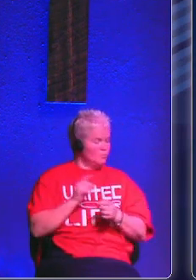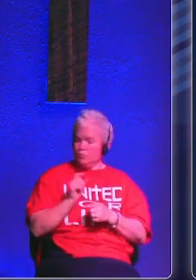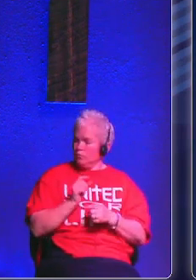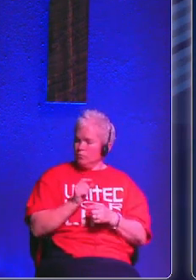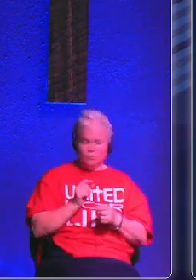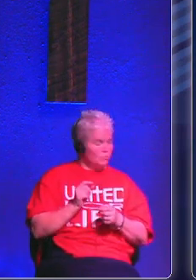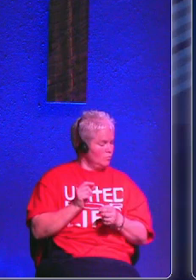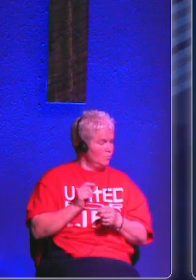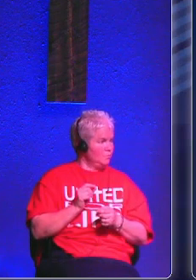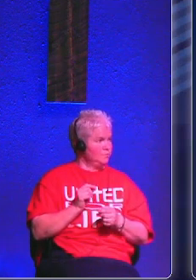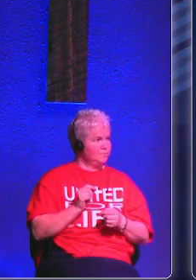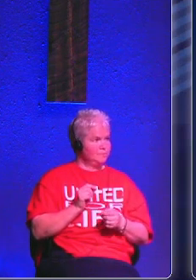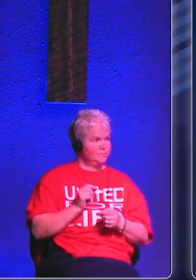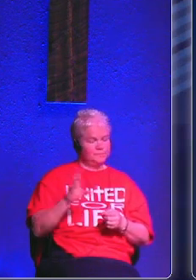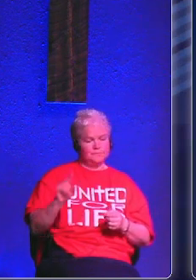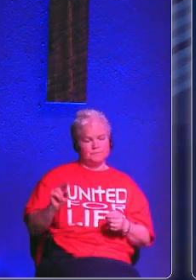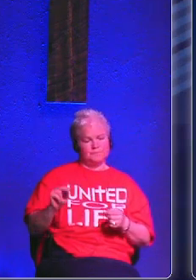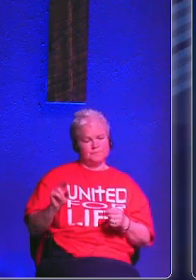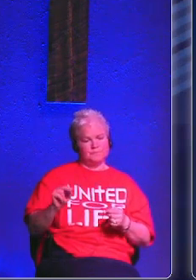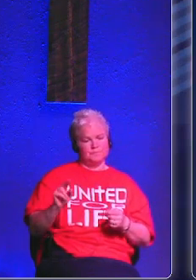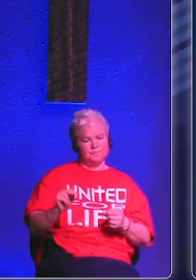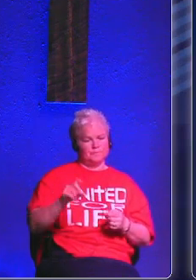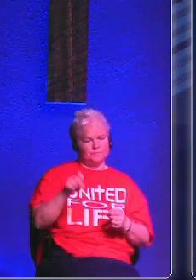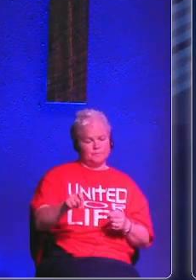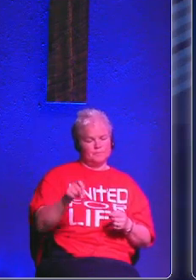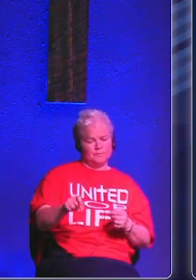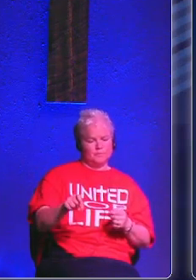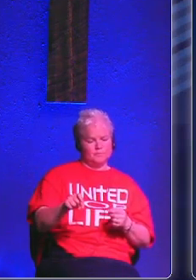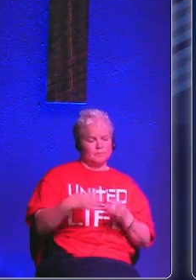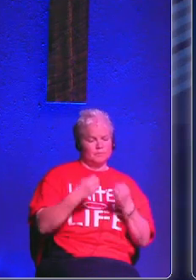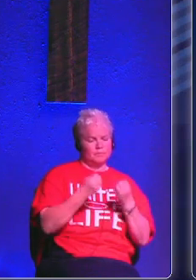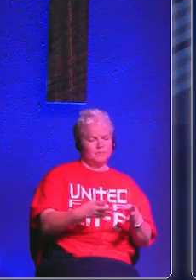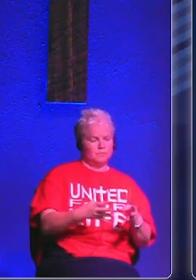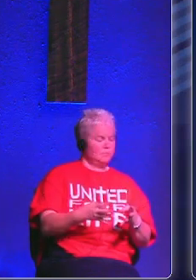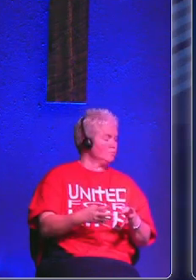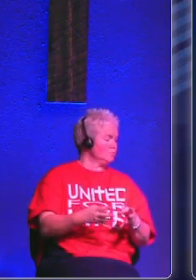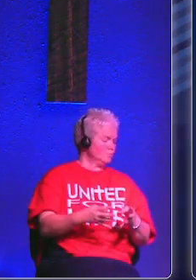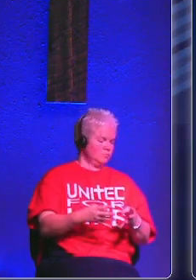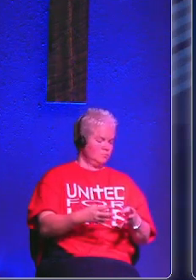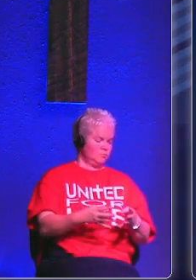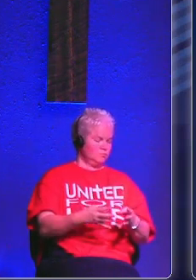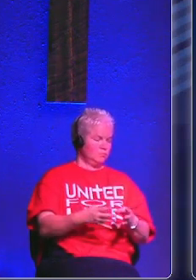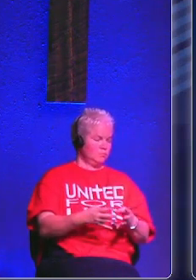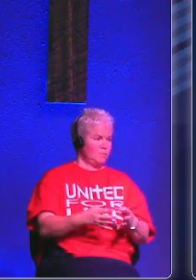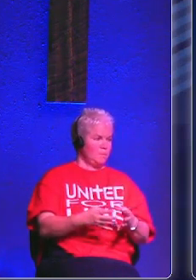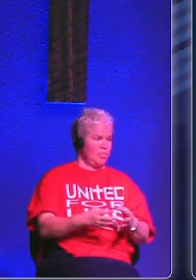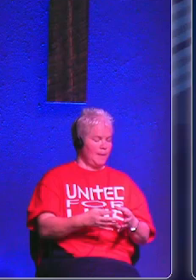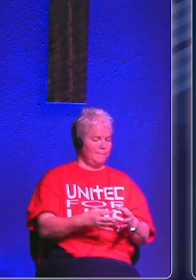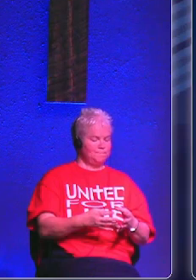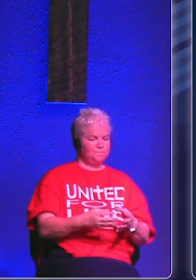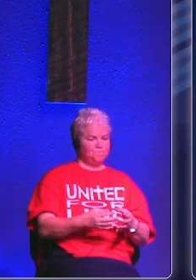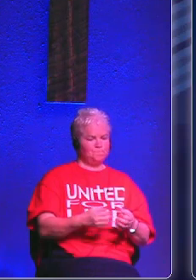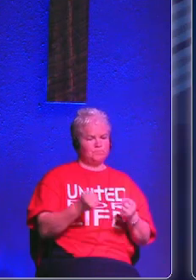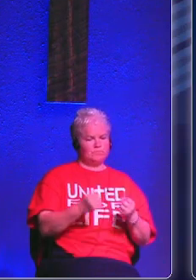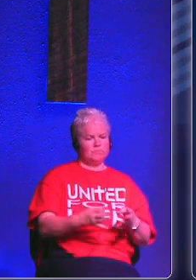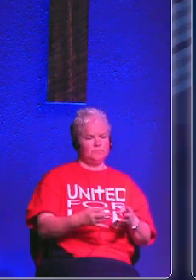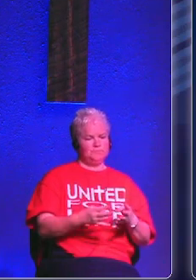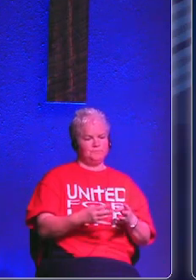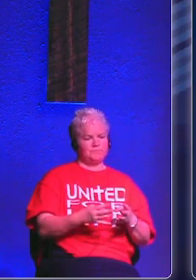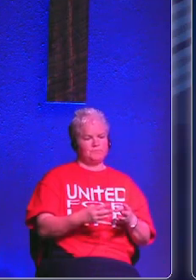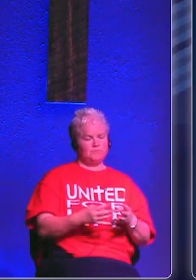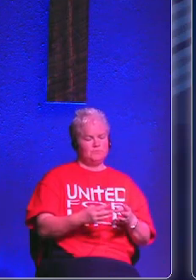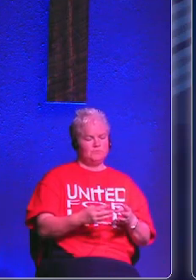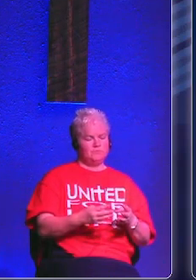like to hang on to those things. Jesus saying, no, you need to lose that. You need to lose that in order to